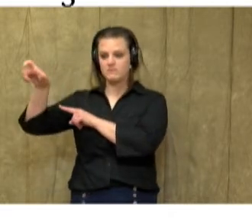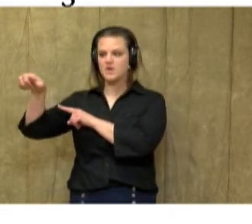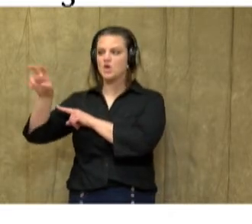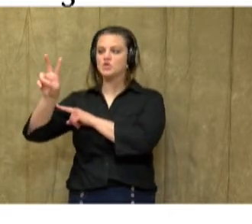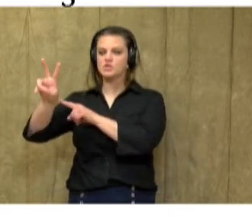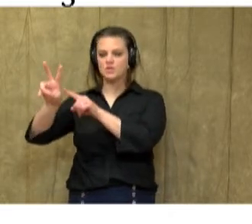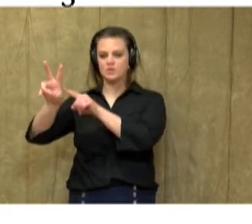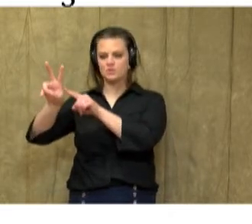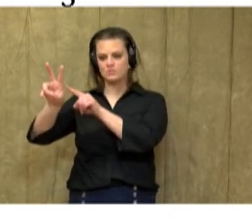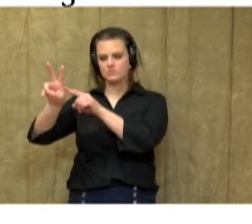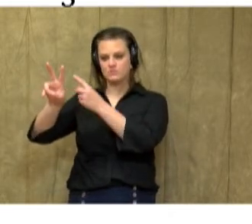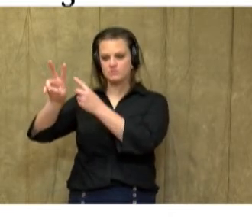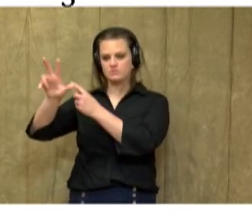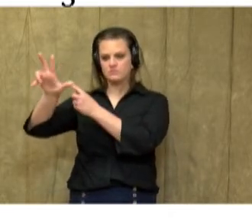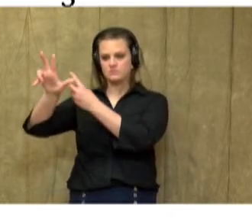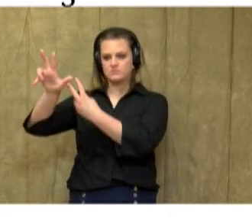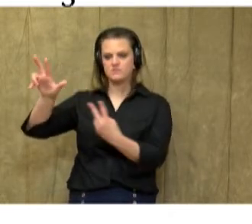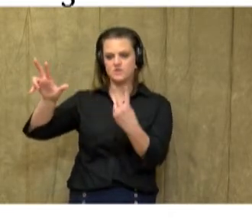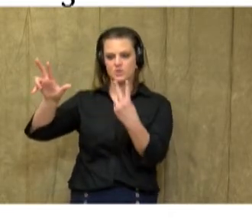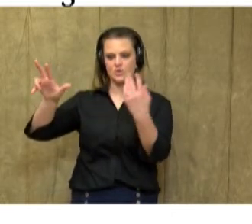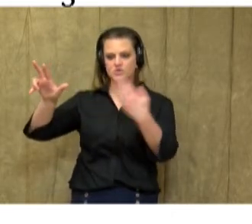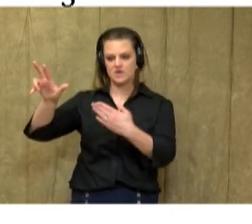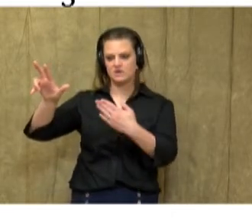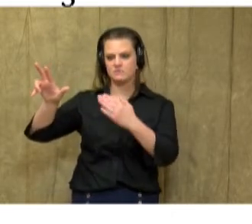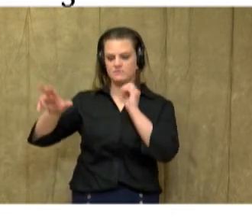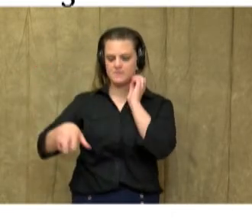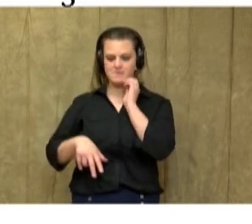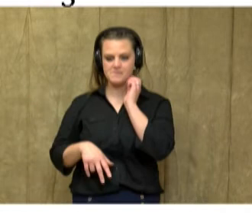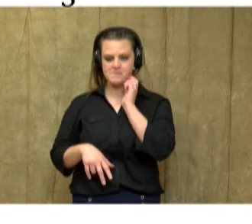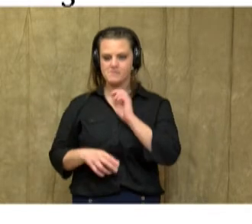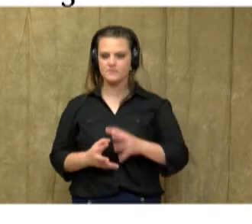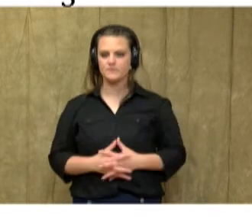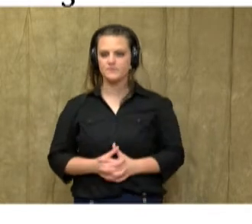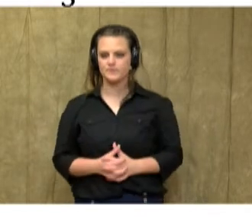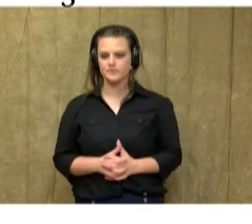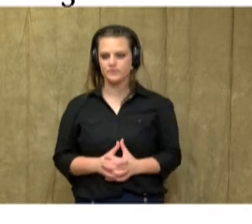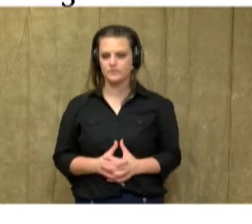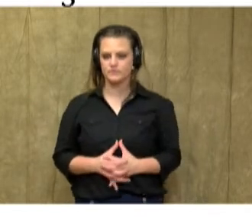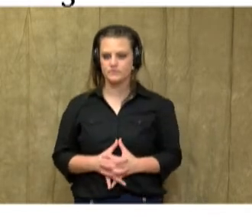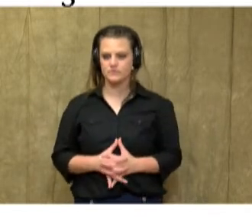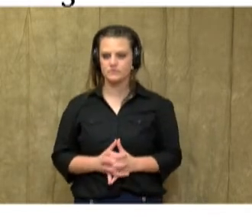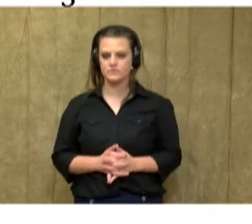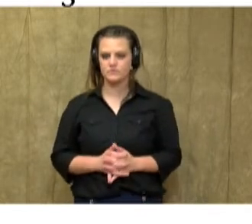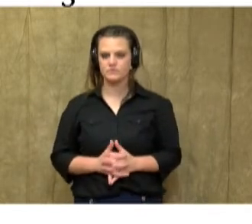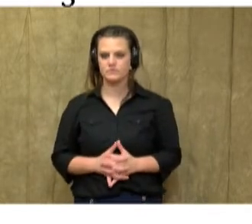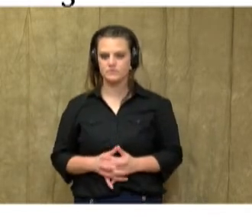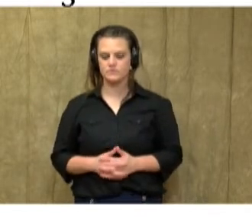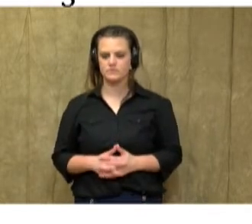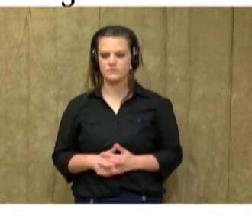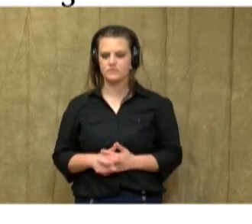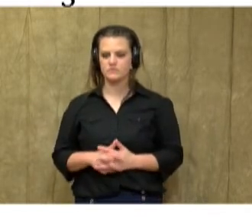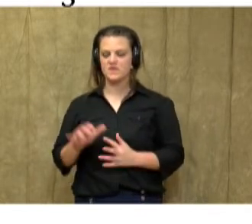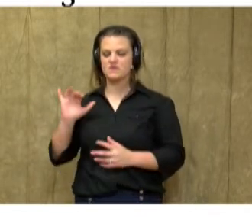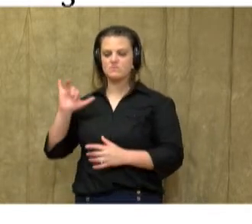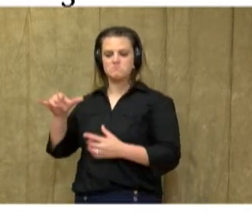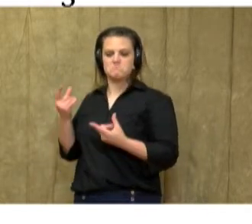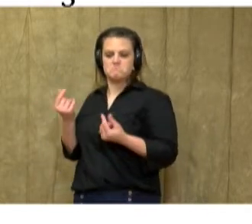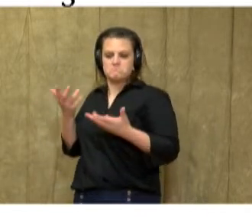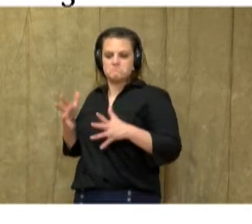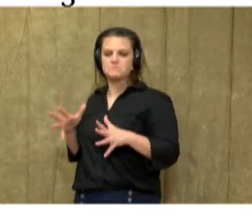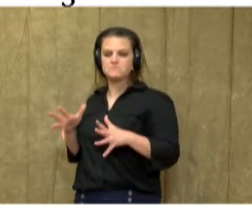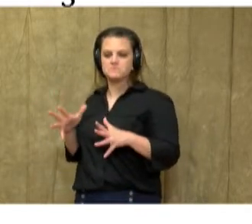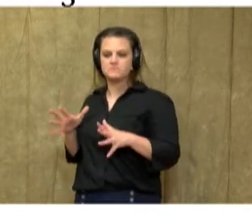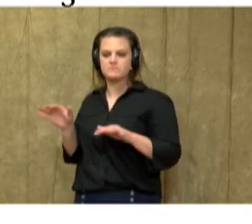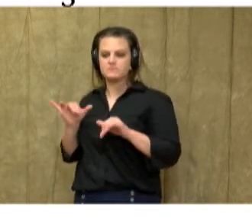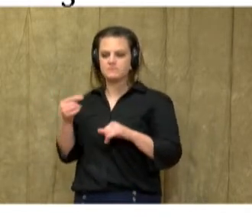are shaded. So I could shade in 1, 2. And that's what I would do here as